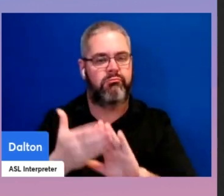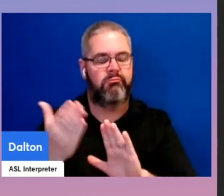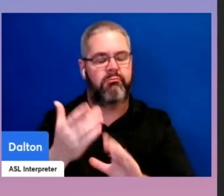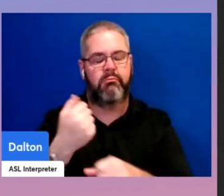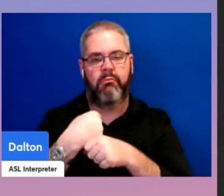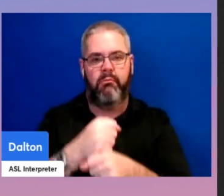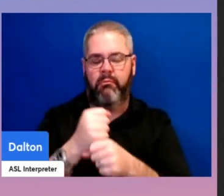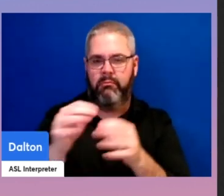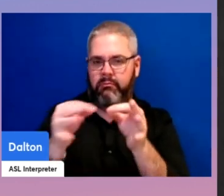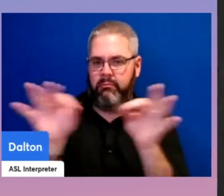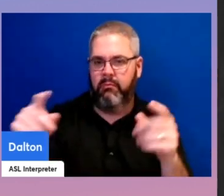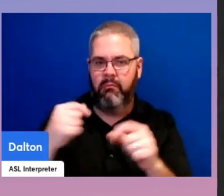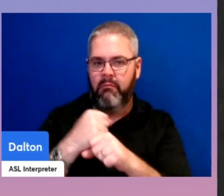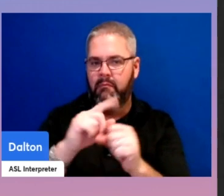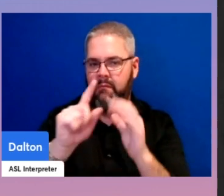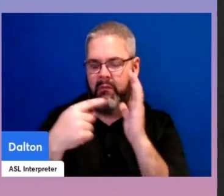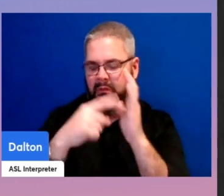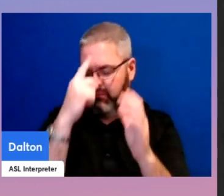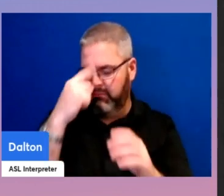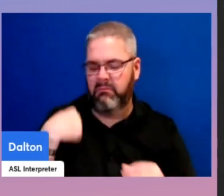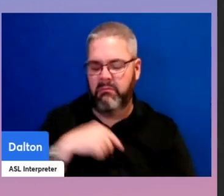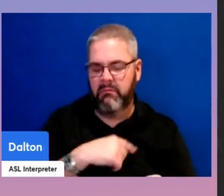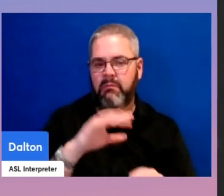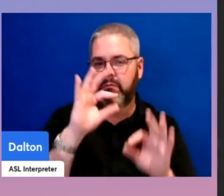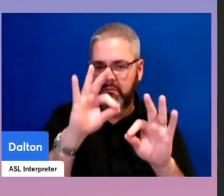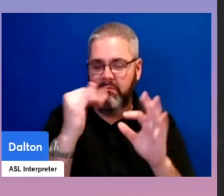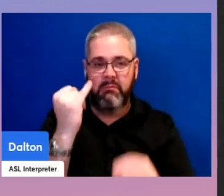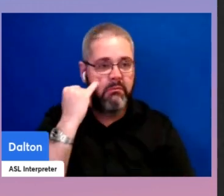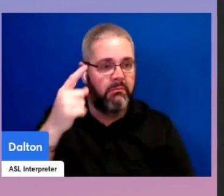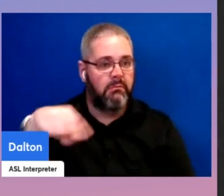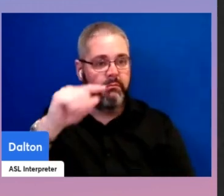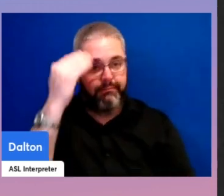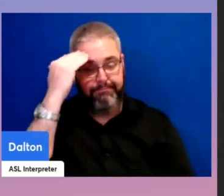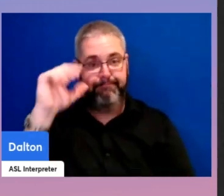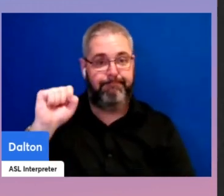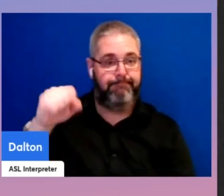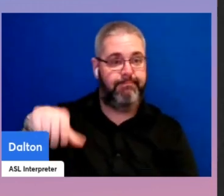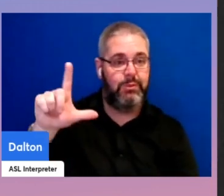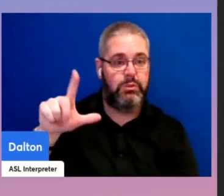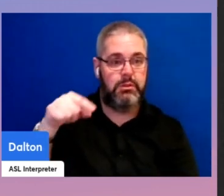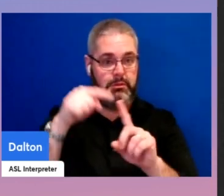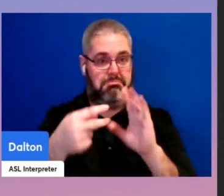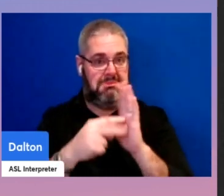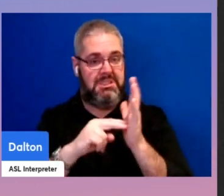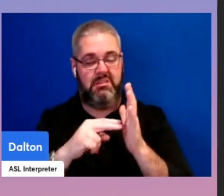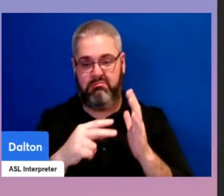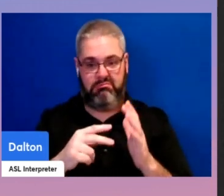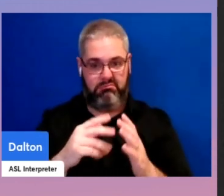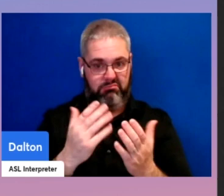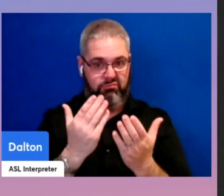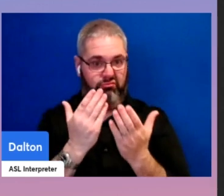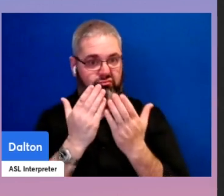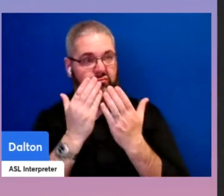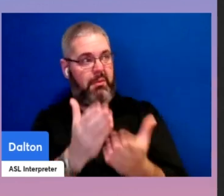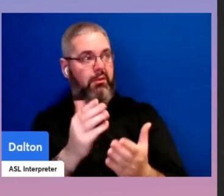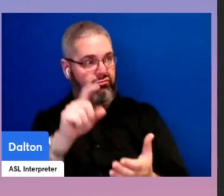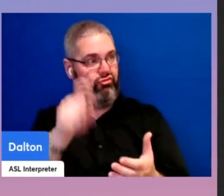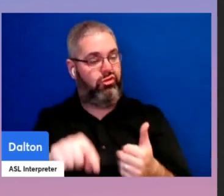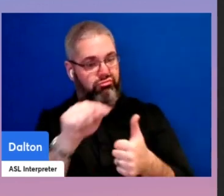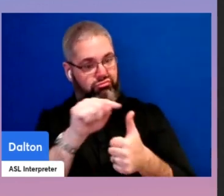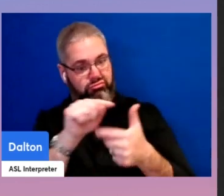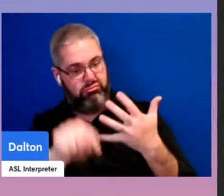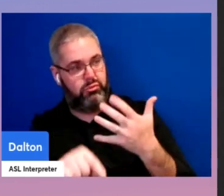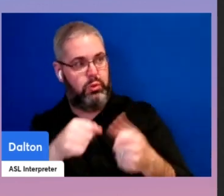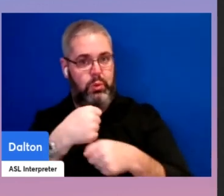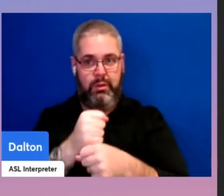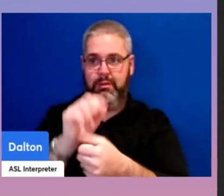role for us. Now, mind you, especially if anyone's familiar with SQL, this is by no means recommended practices where we're creating a table